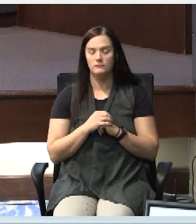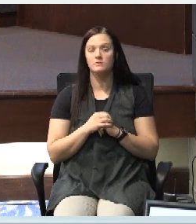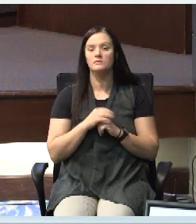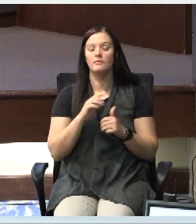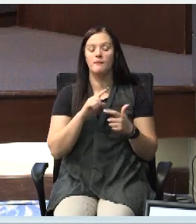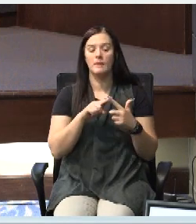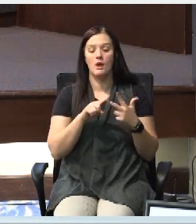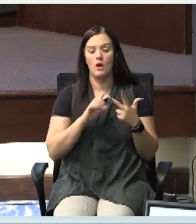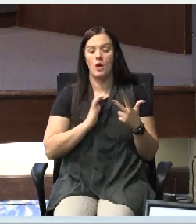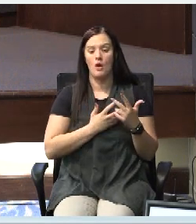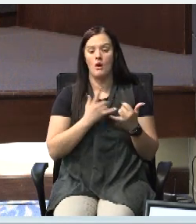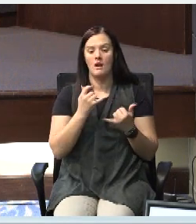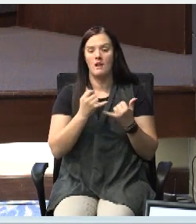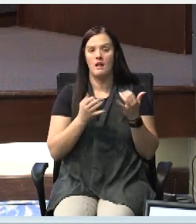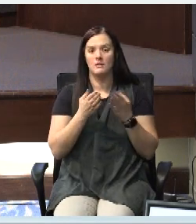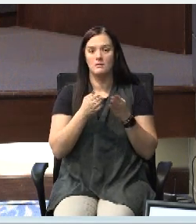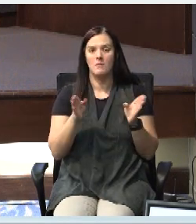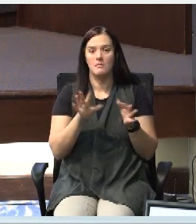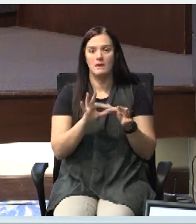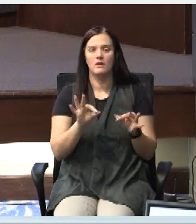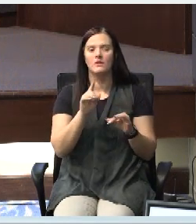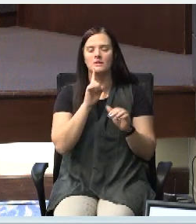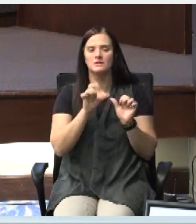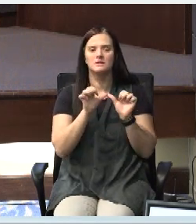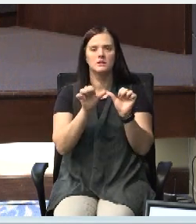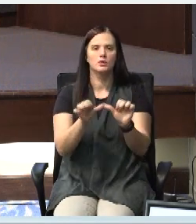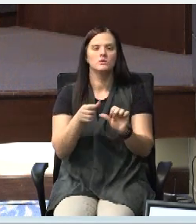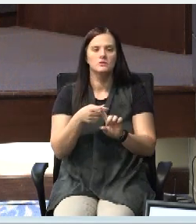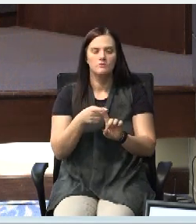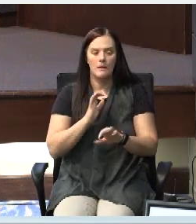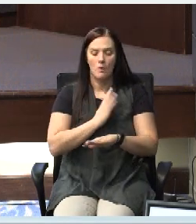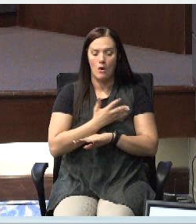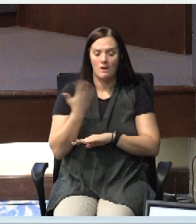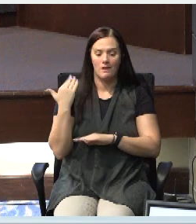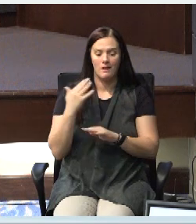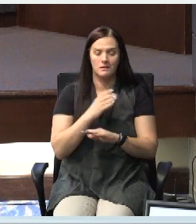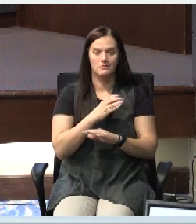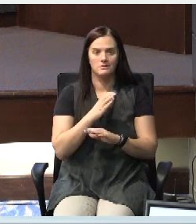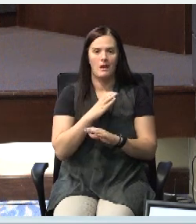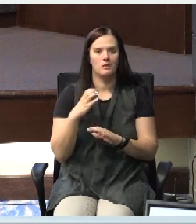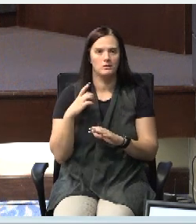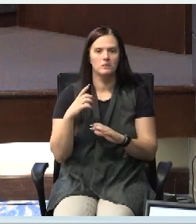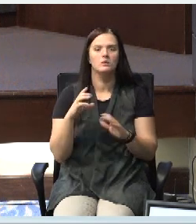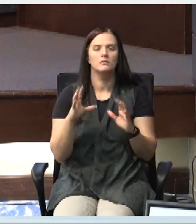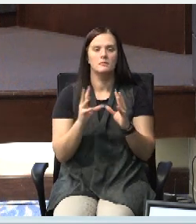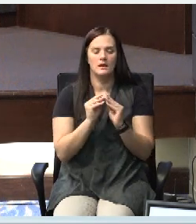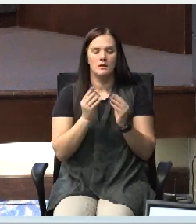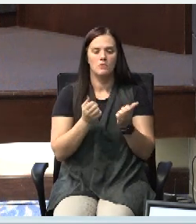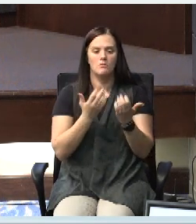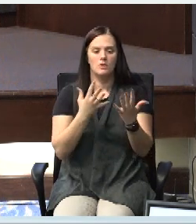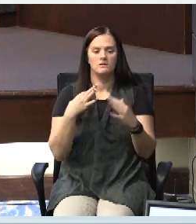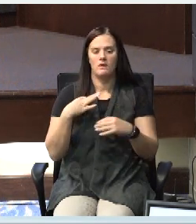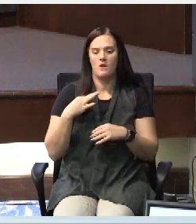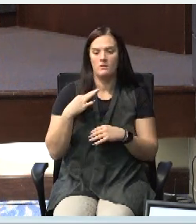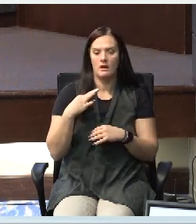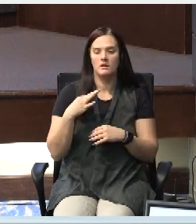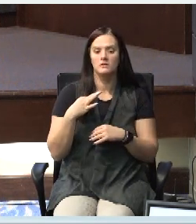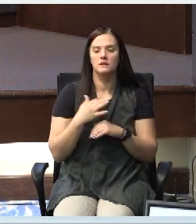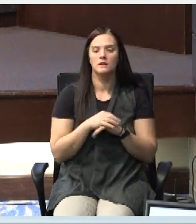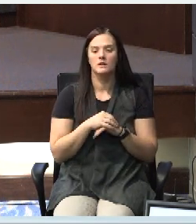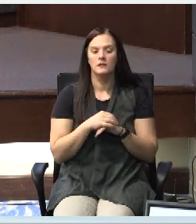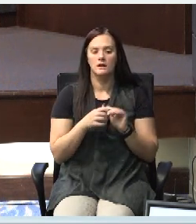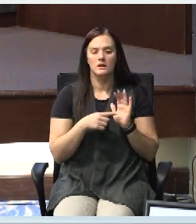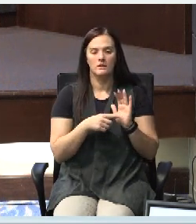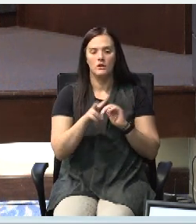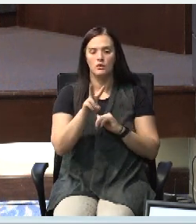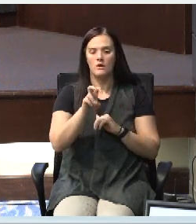And then our last public hearing is a continuance from our last council meeting for a proposed voluntary annexation